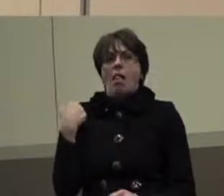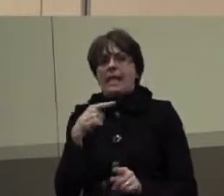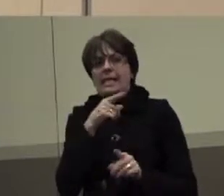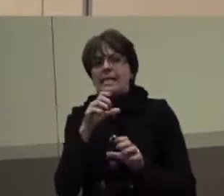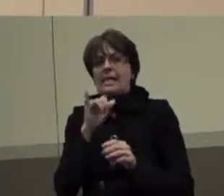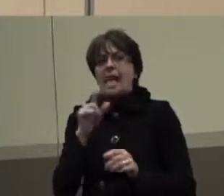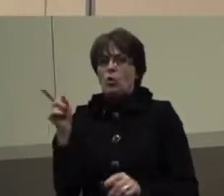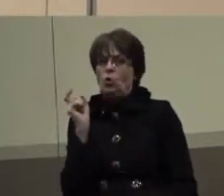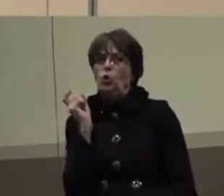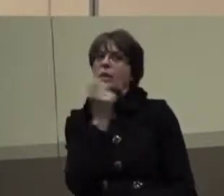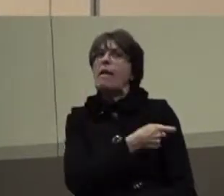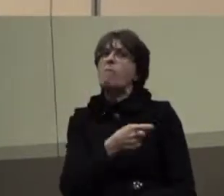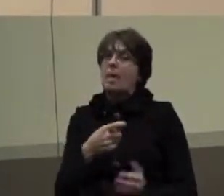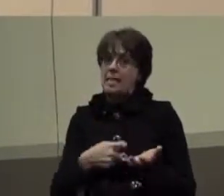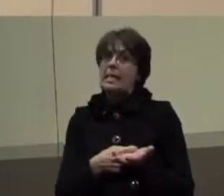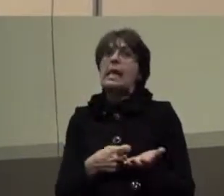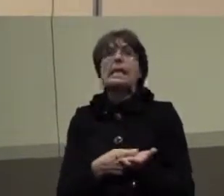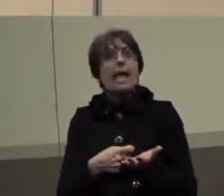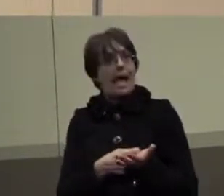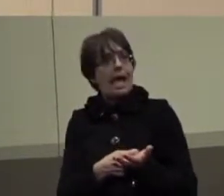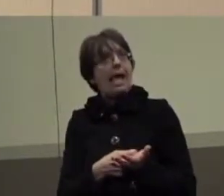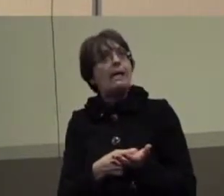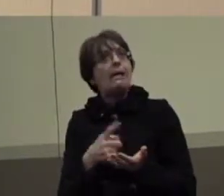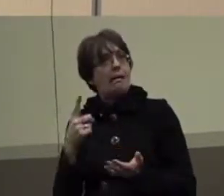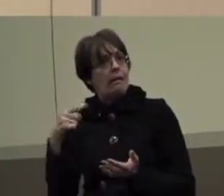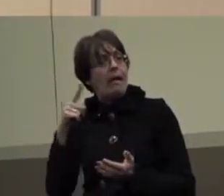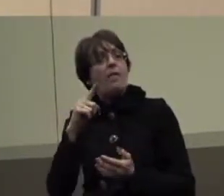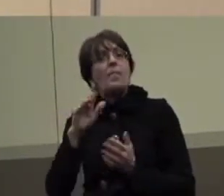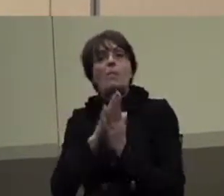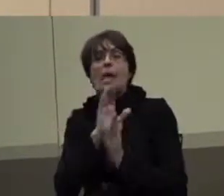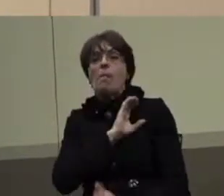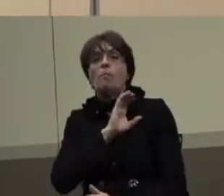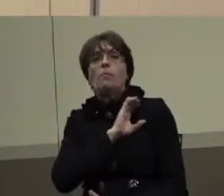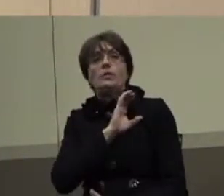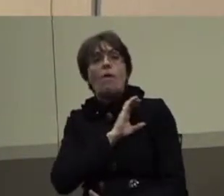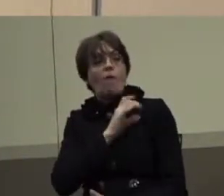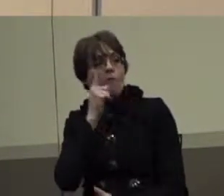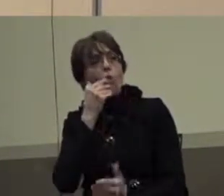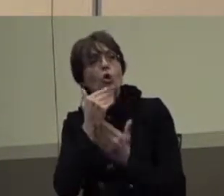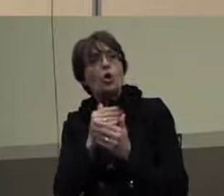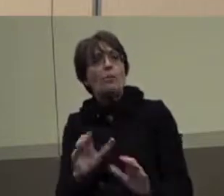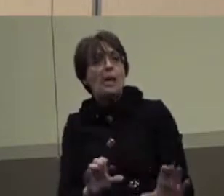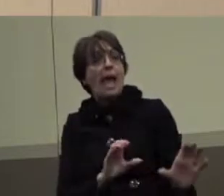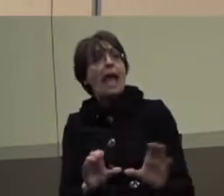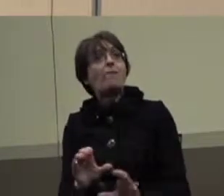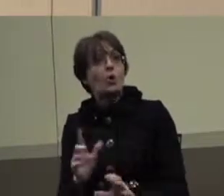did this, you should give him. They became police officers for good behavior.